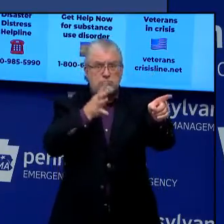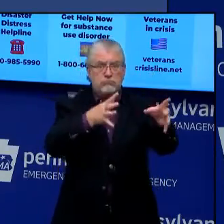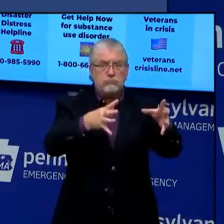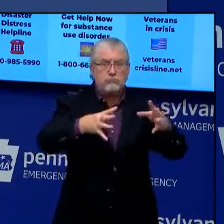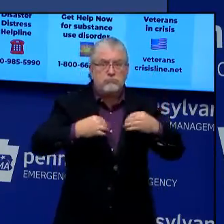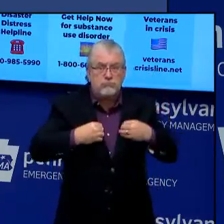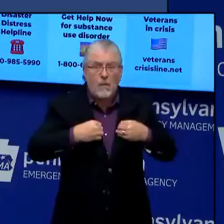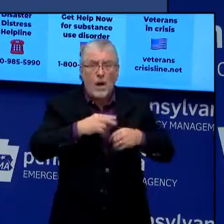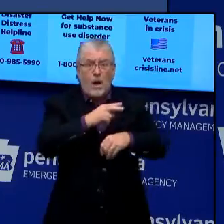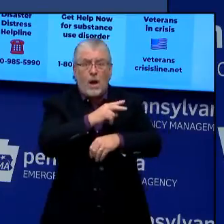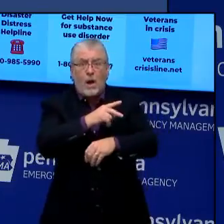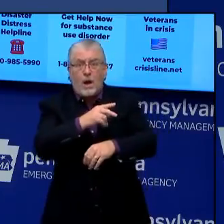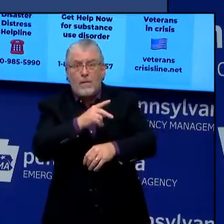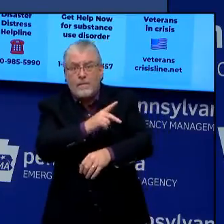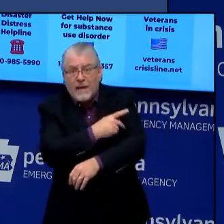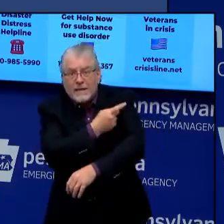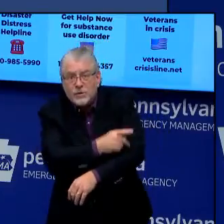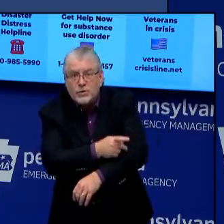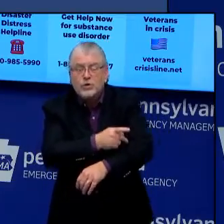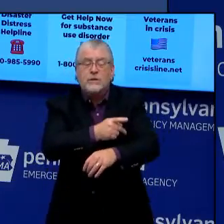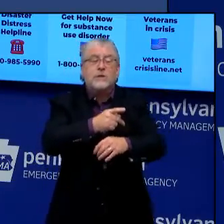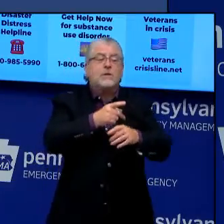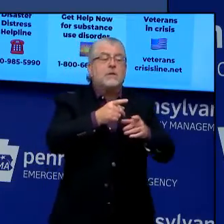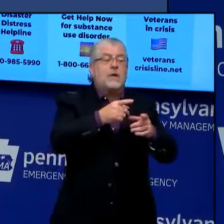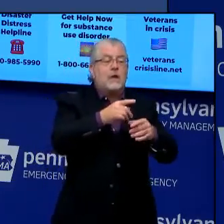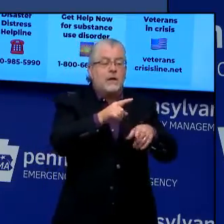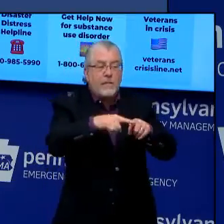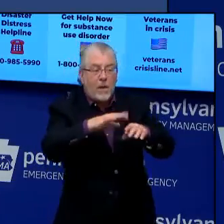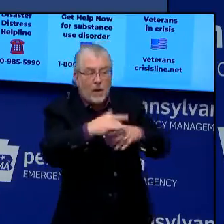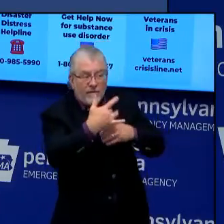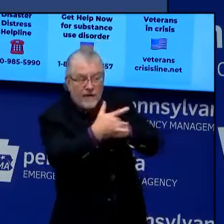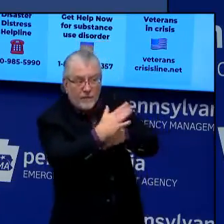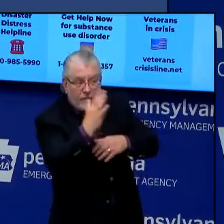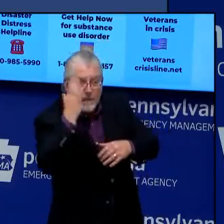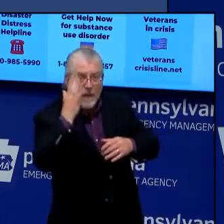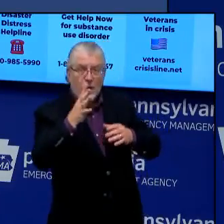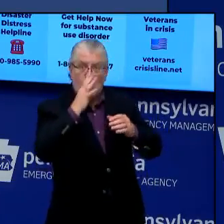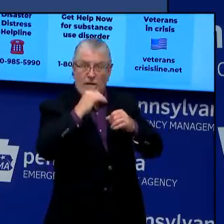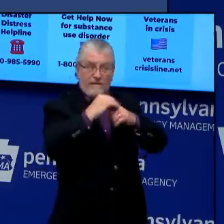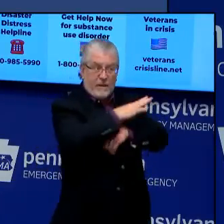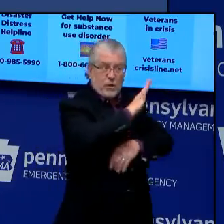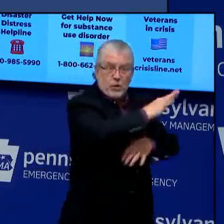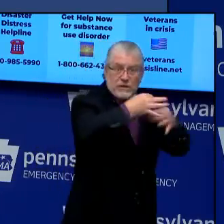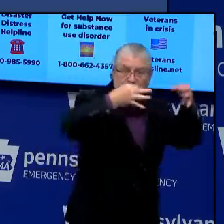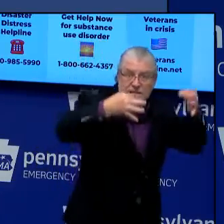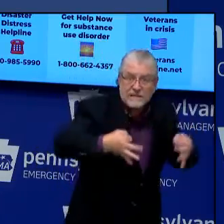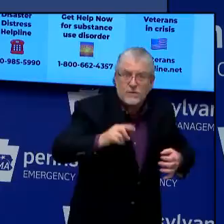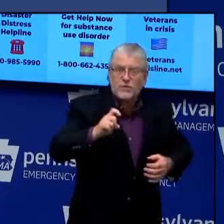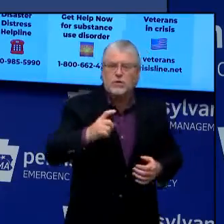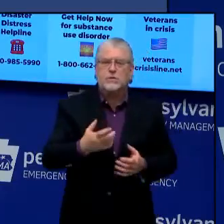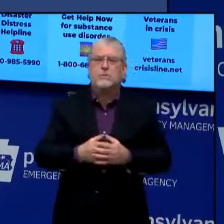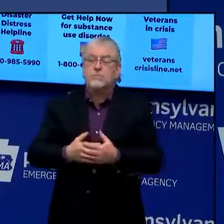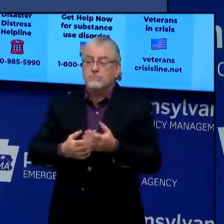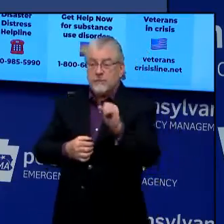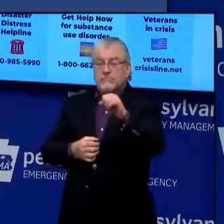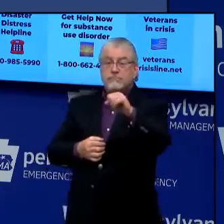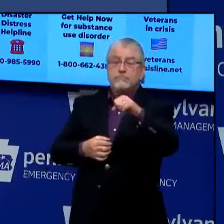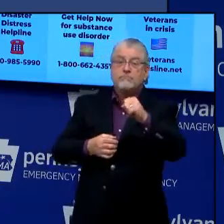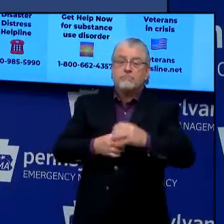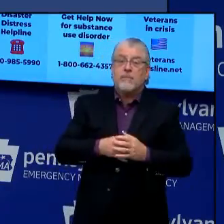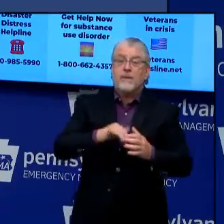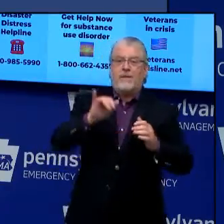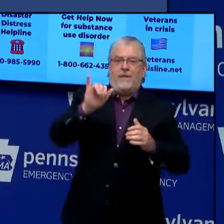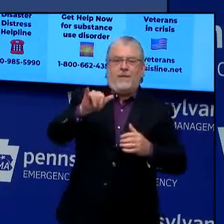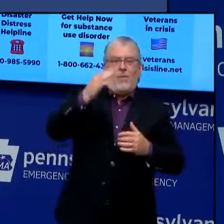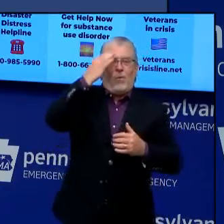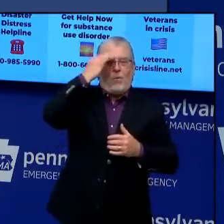why we're looking on a regional basis, because some of the particular rural counties don't have a lot of hospitals. But we will